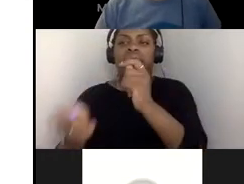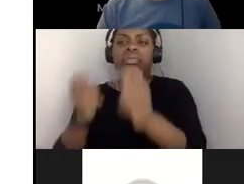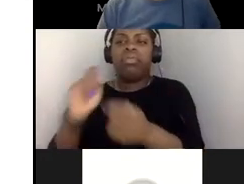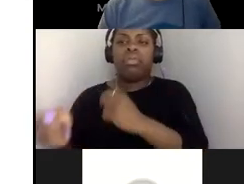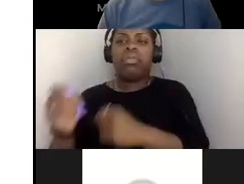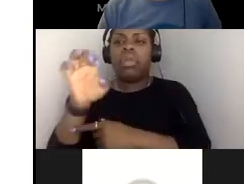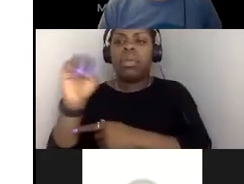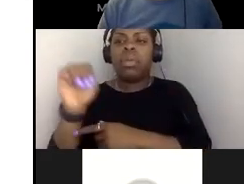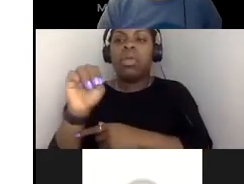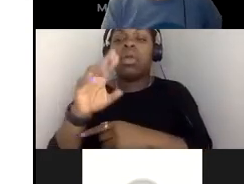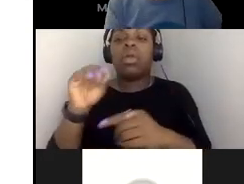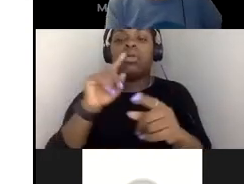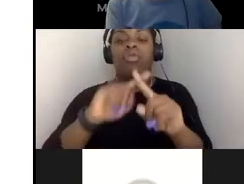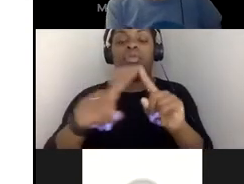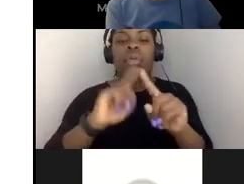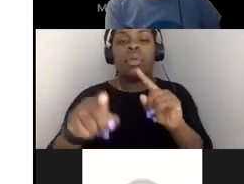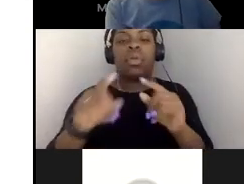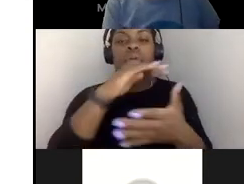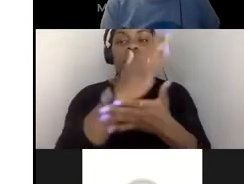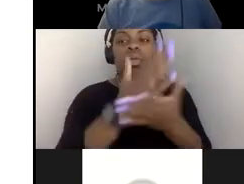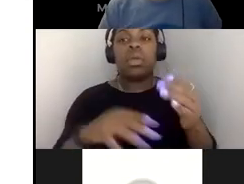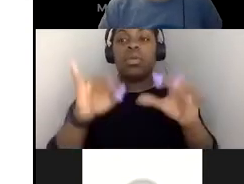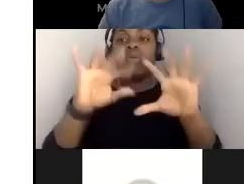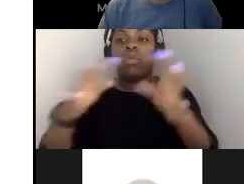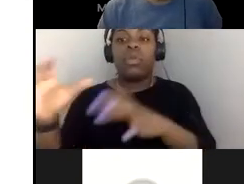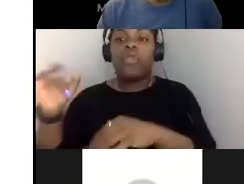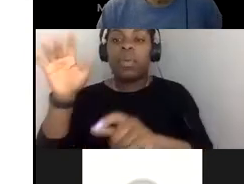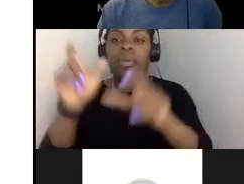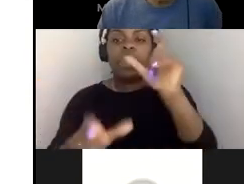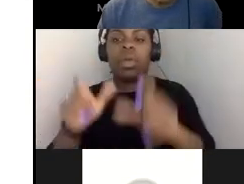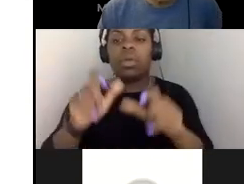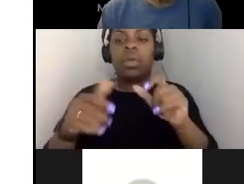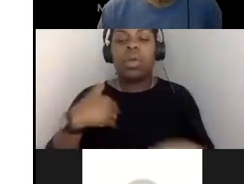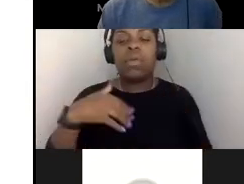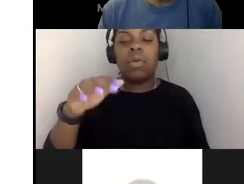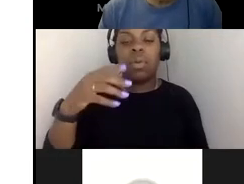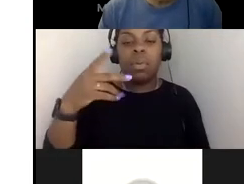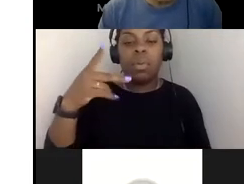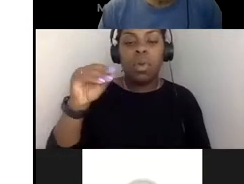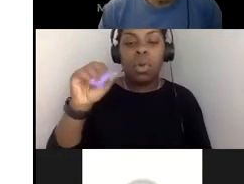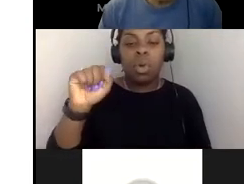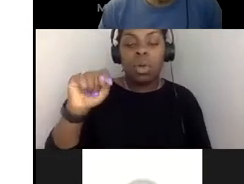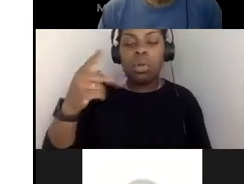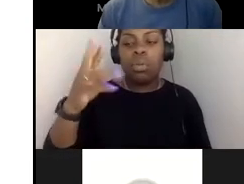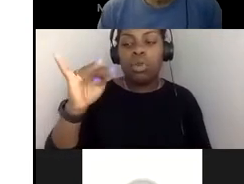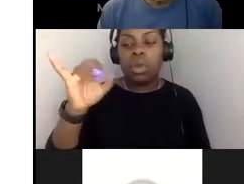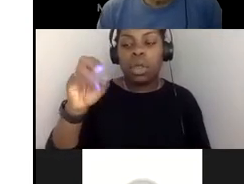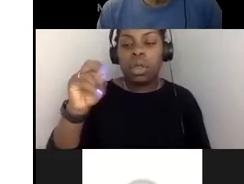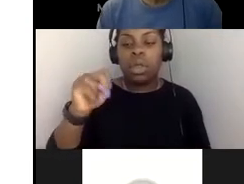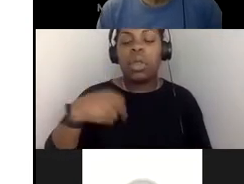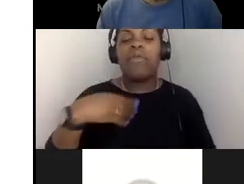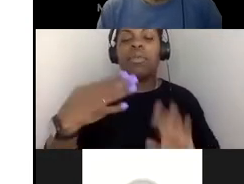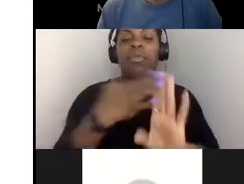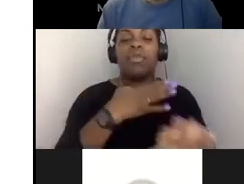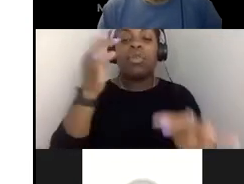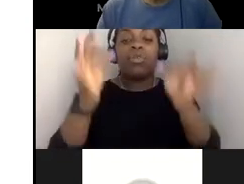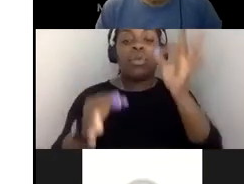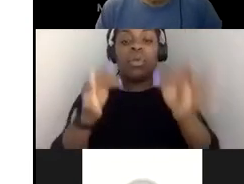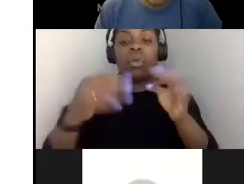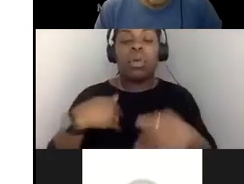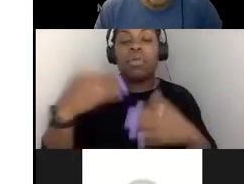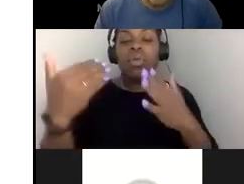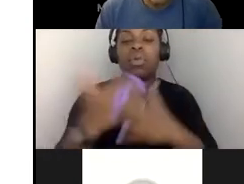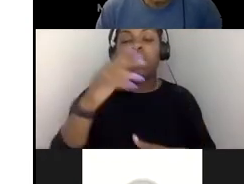of people that are on electronic monitoring. So we have post-prison, we have pretrial, we have youth justice, we have